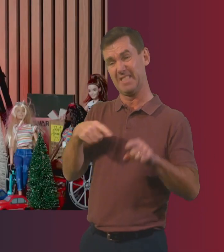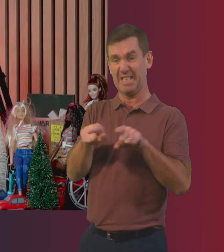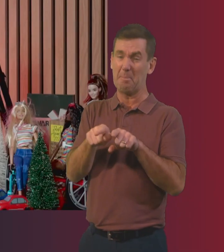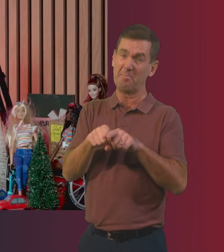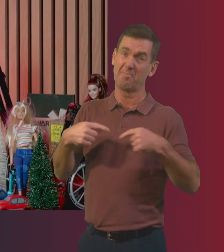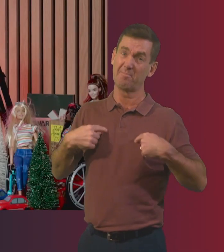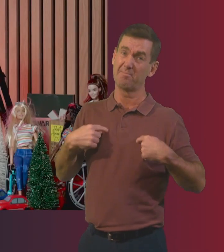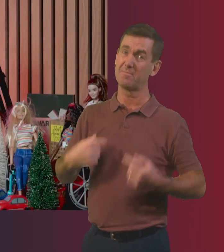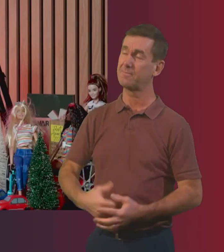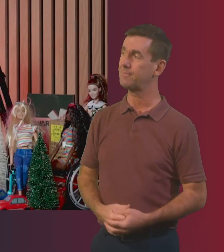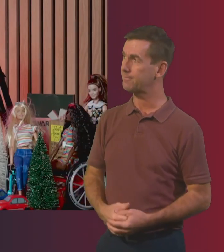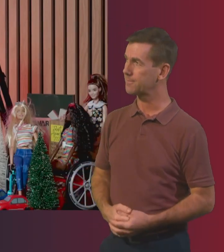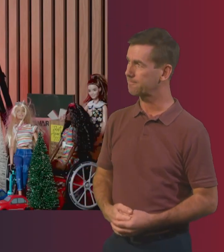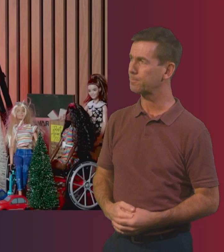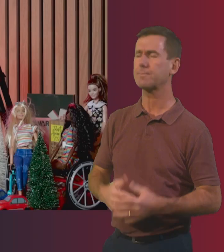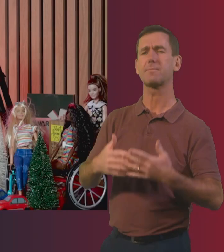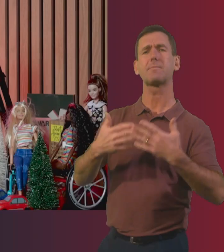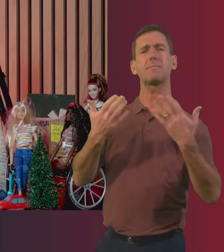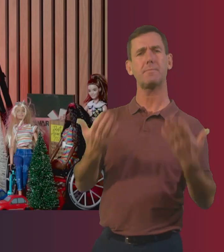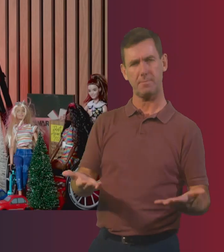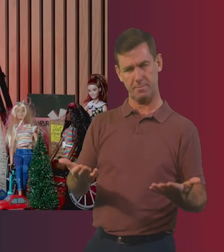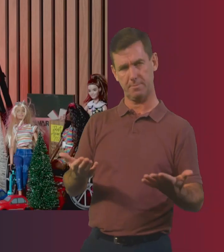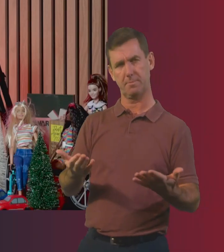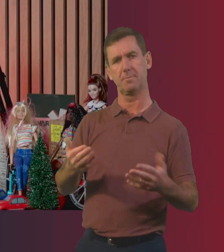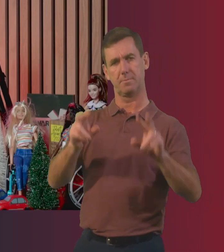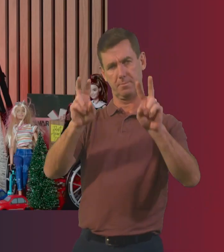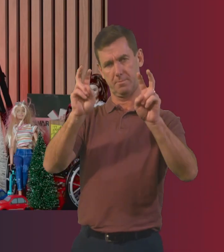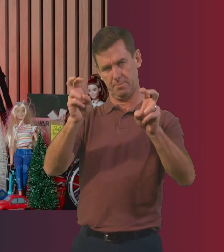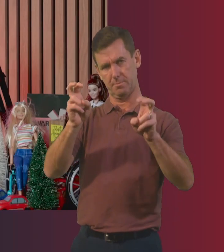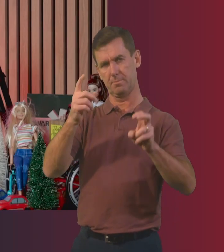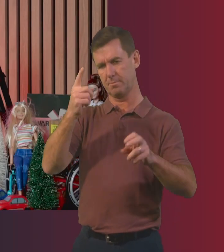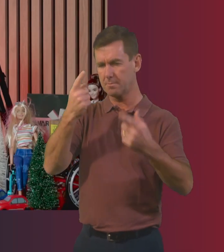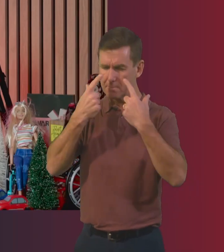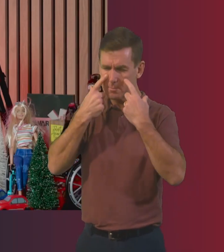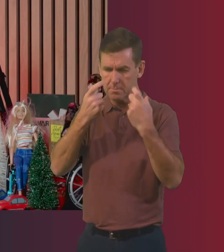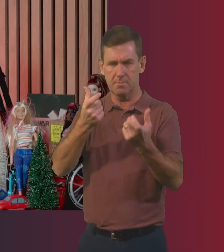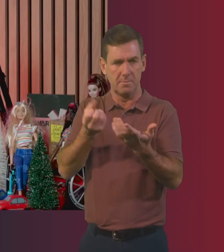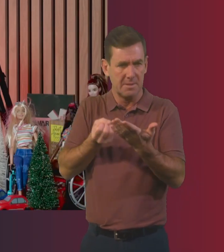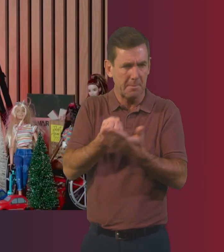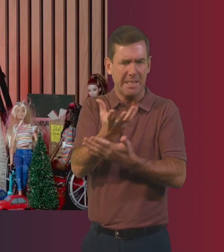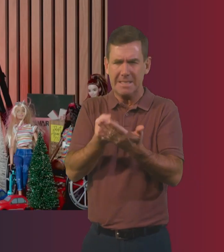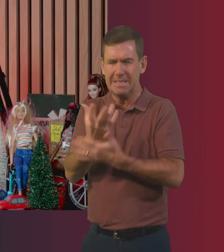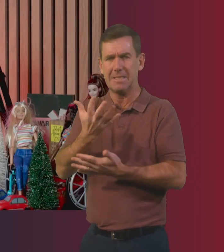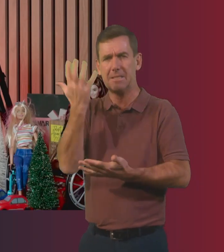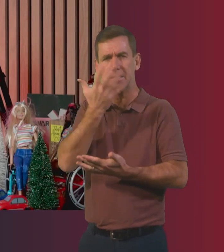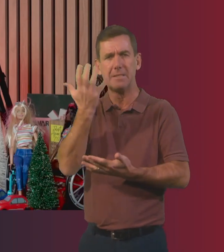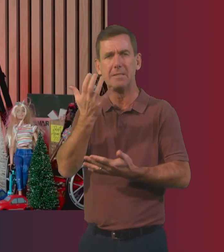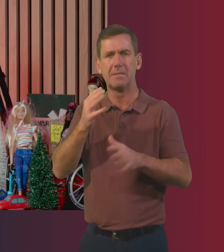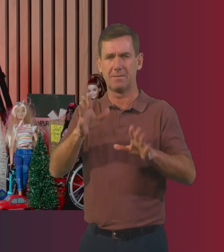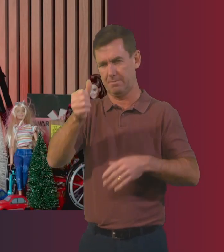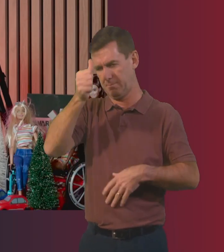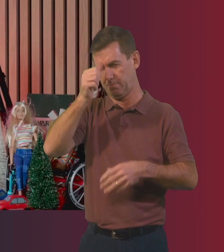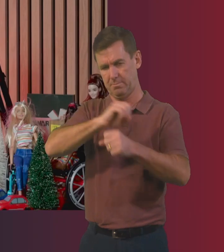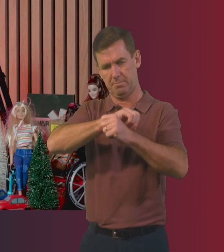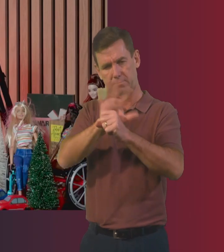well. So today we are talking about, again, just being a bit more conscientious. I think, the pandemic